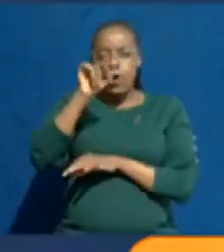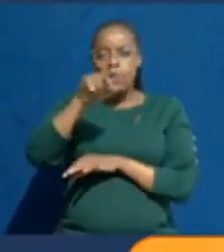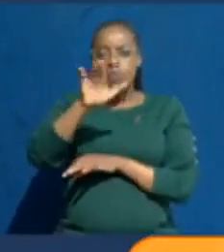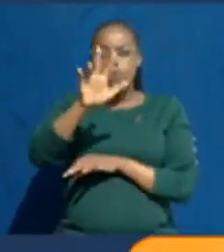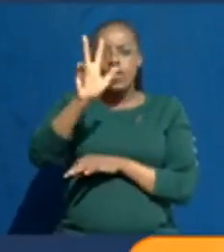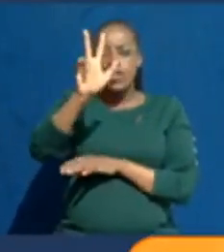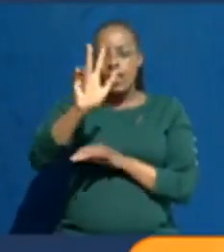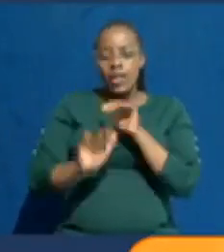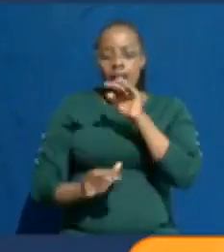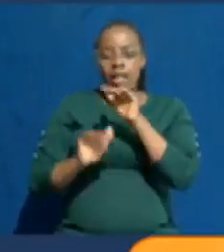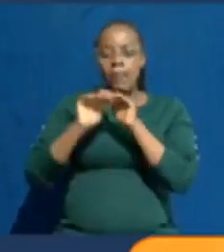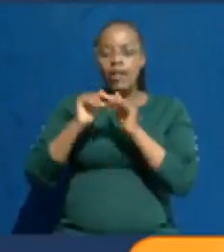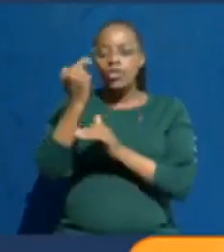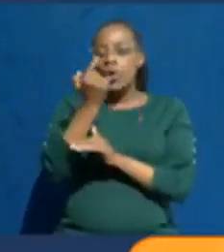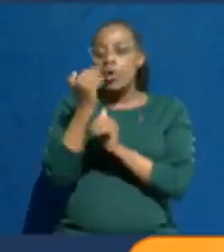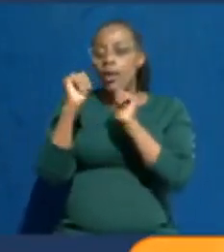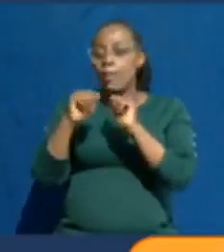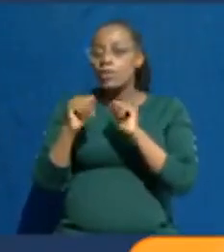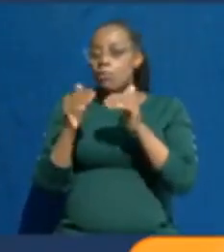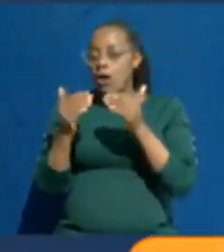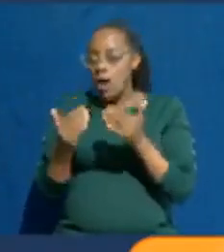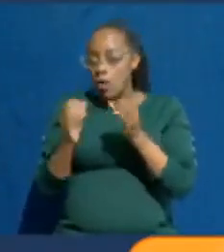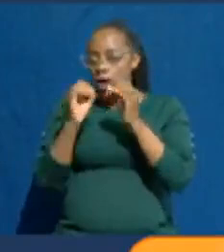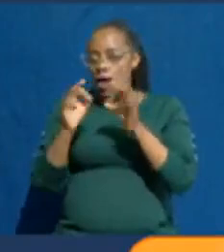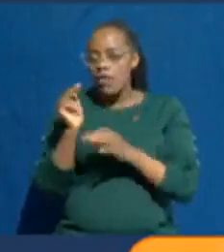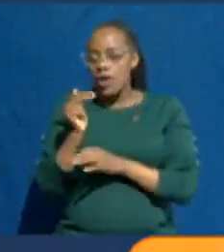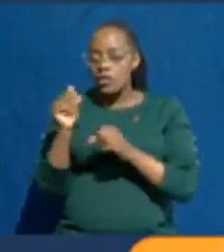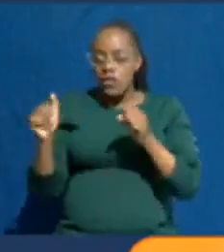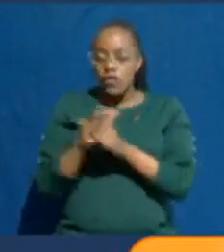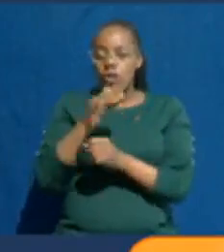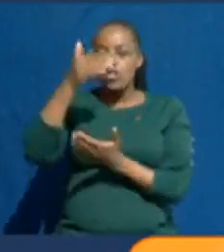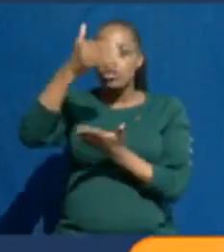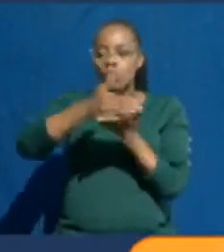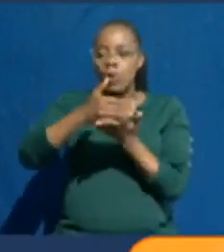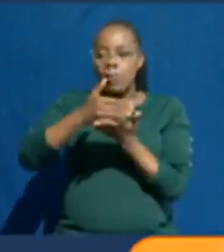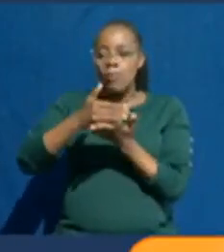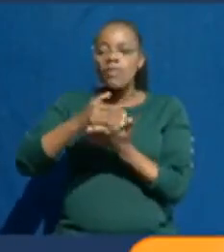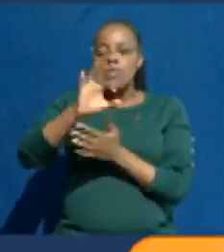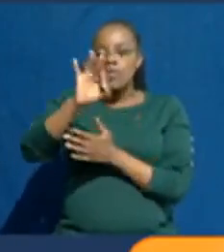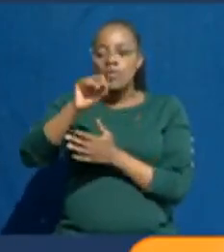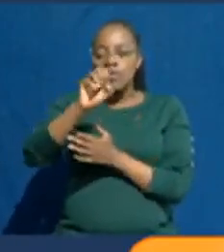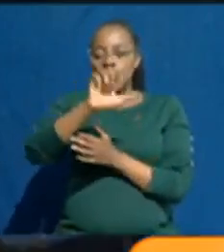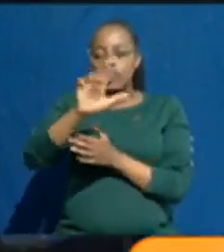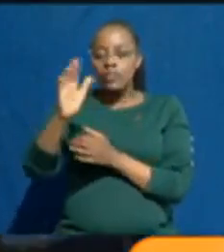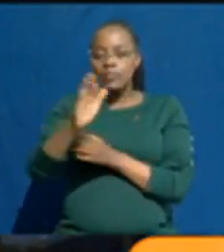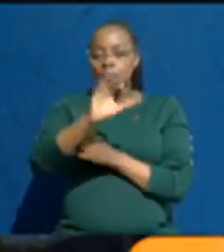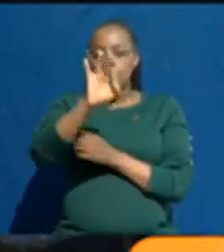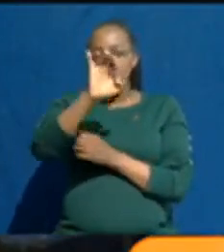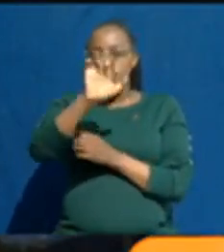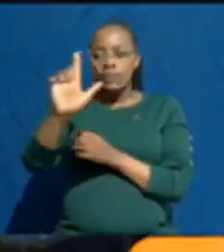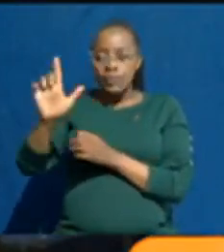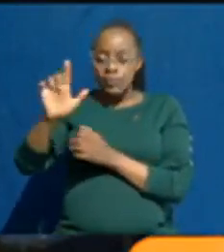degree limit is only possible if we ultimately stop burning all fossil fuels.